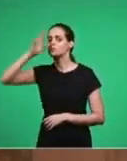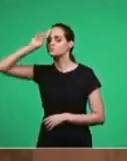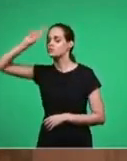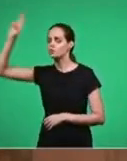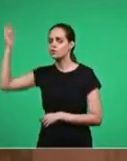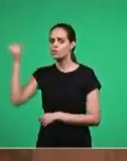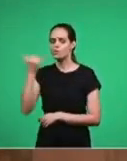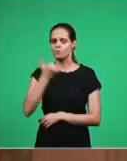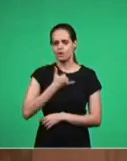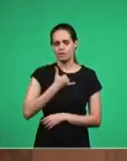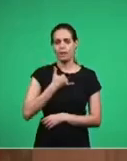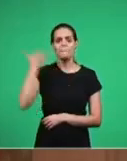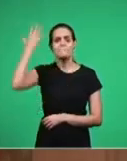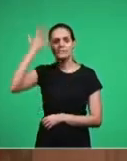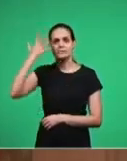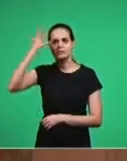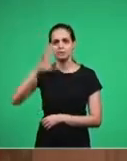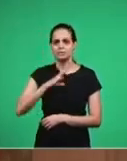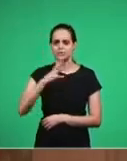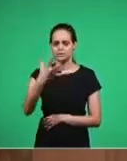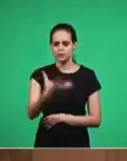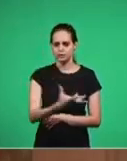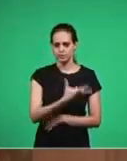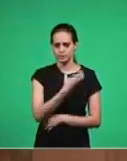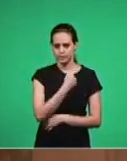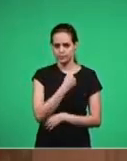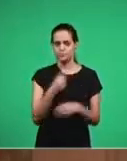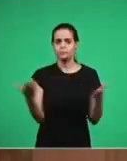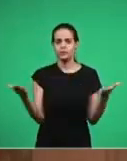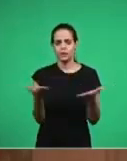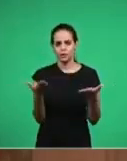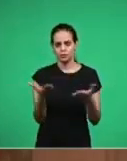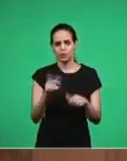to fear the Lord and to change his perspective.